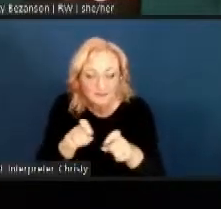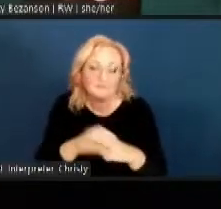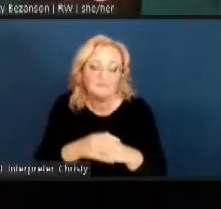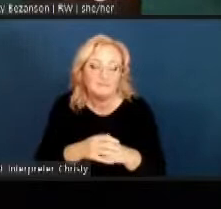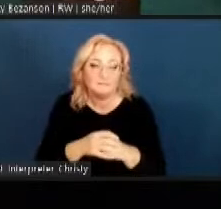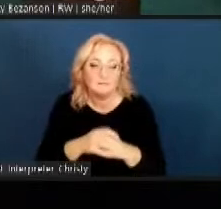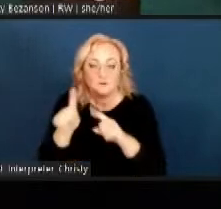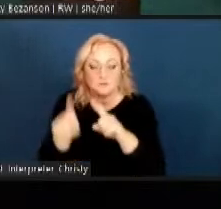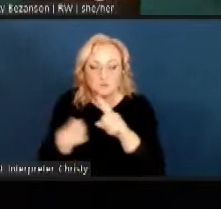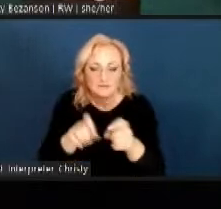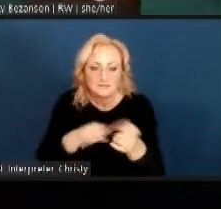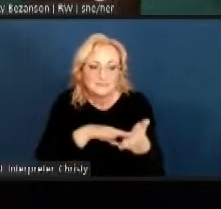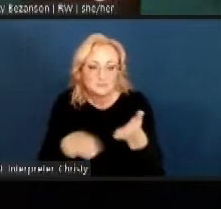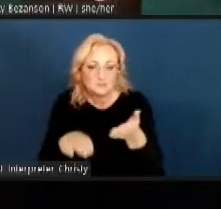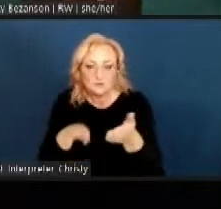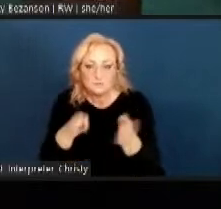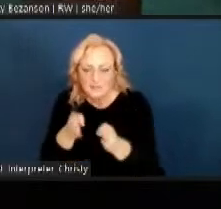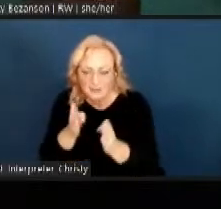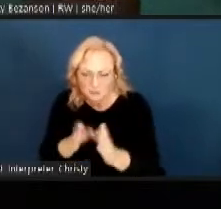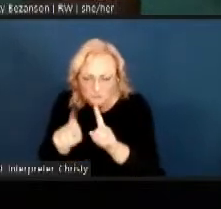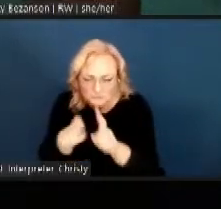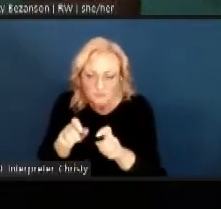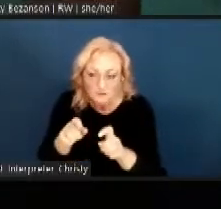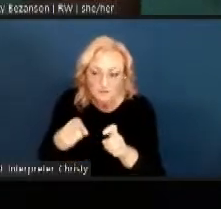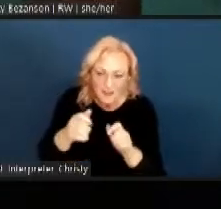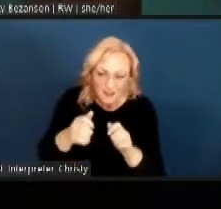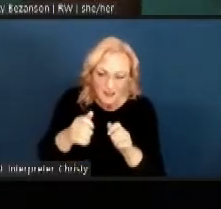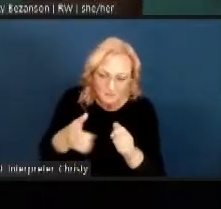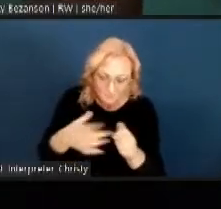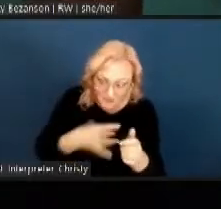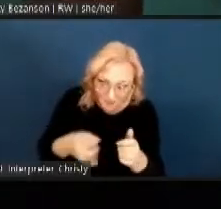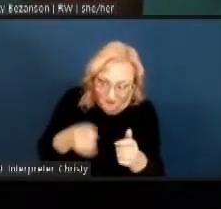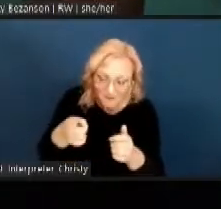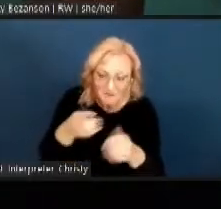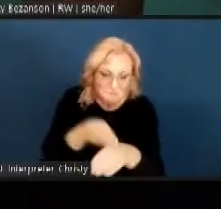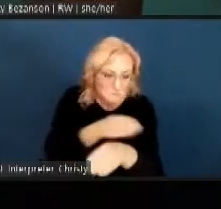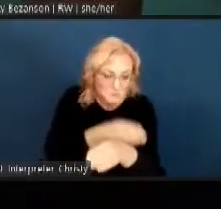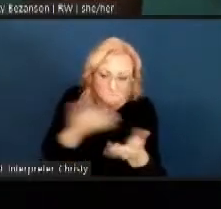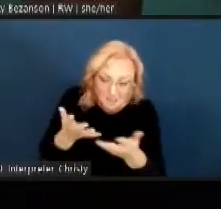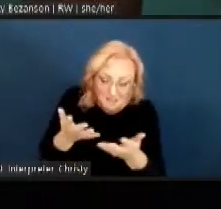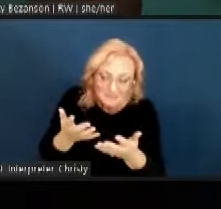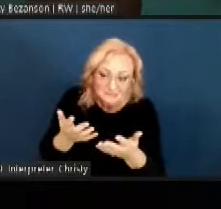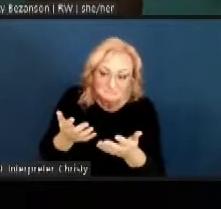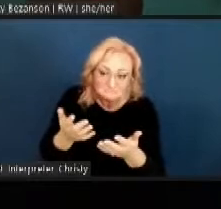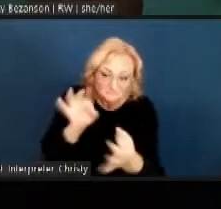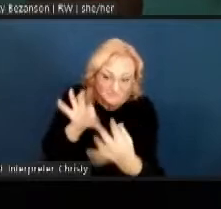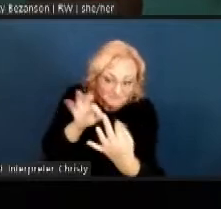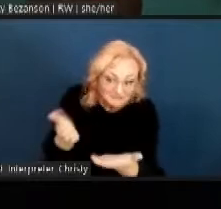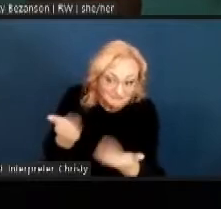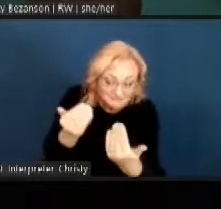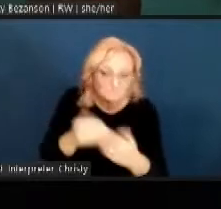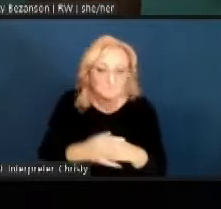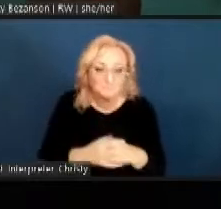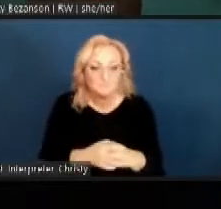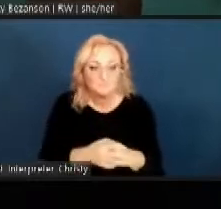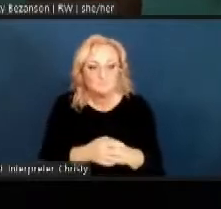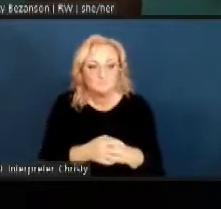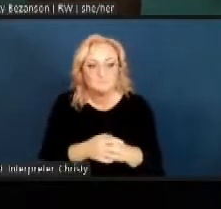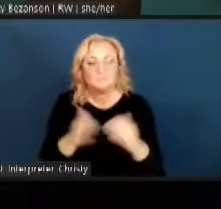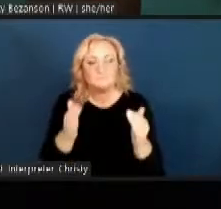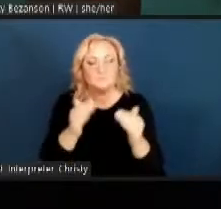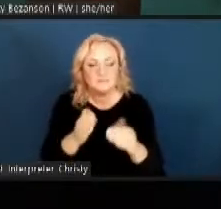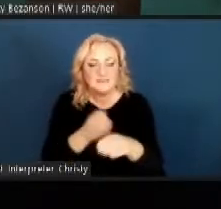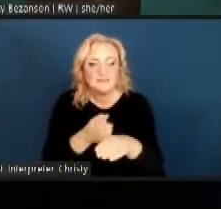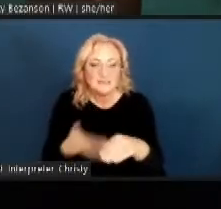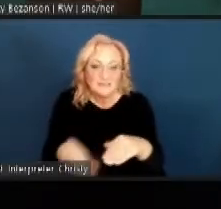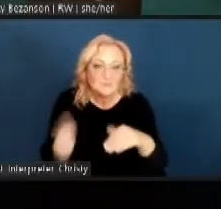surveying discharge planners. How did you like it? What could we do differently? As well as looking at increasing the